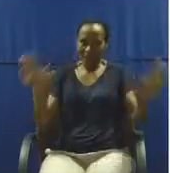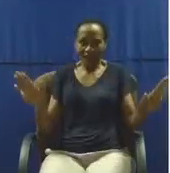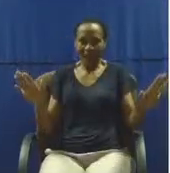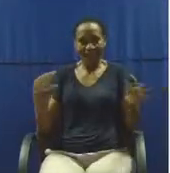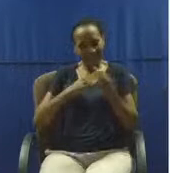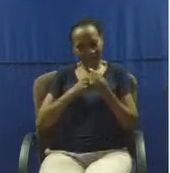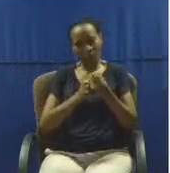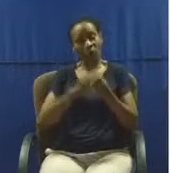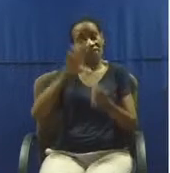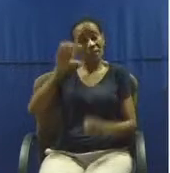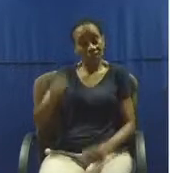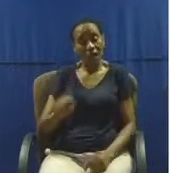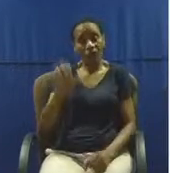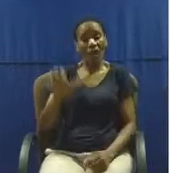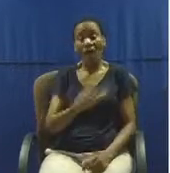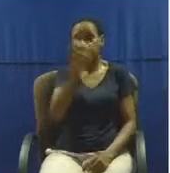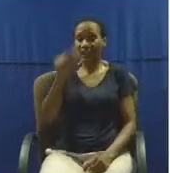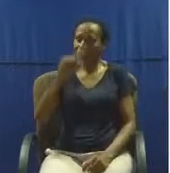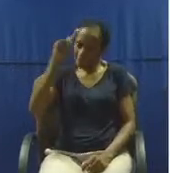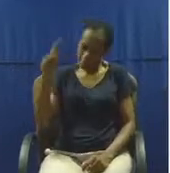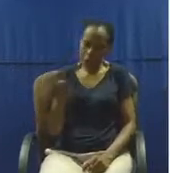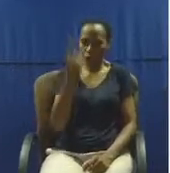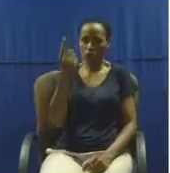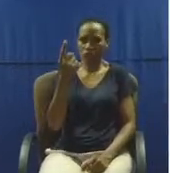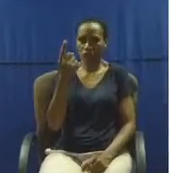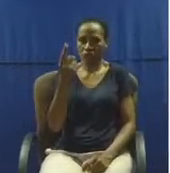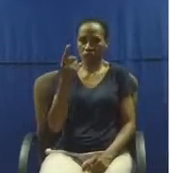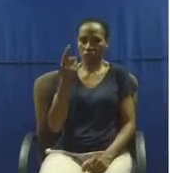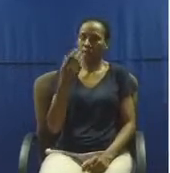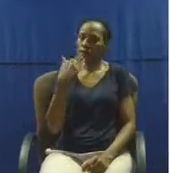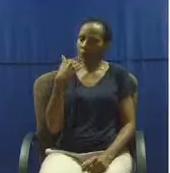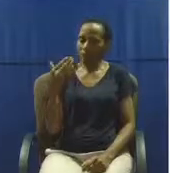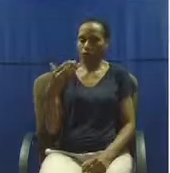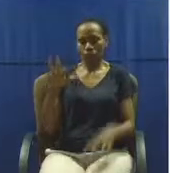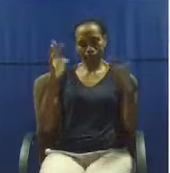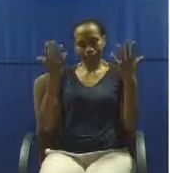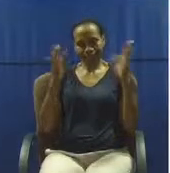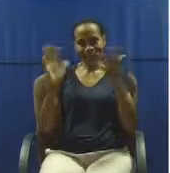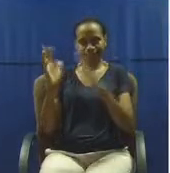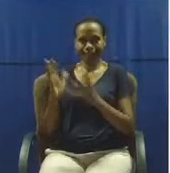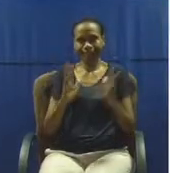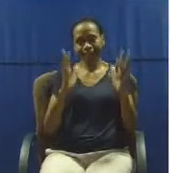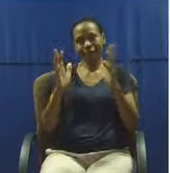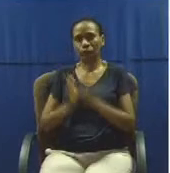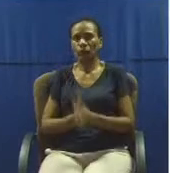and I put this country forward. Thank you very much.